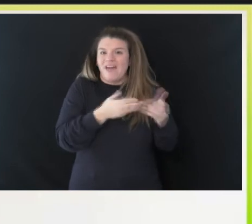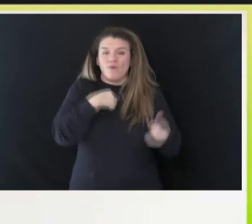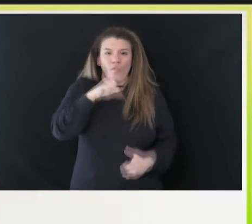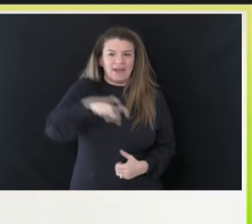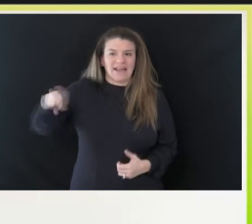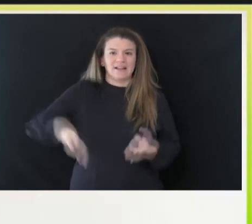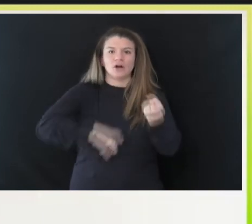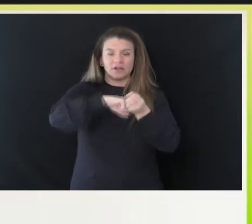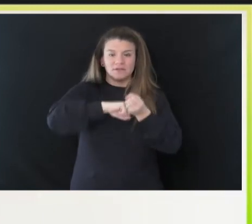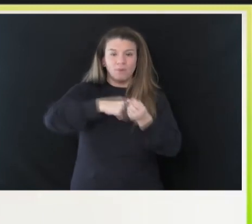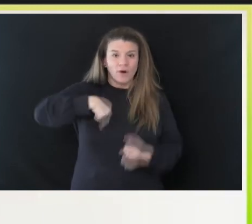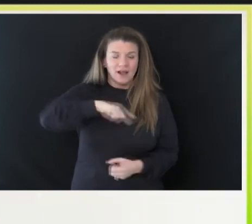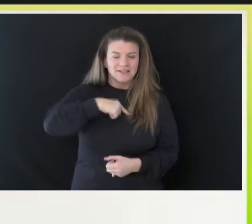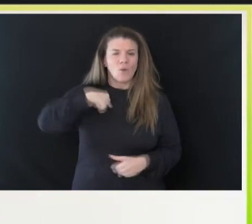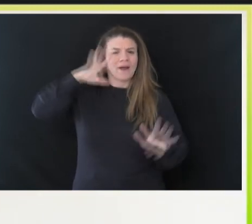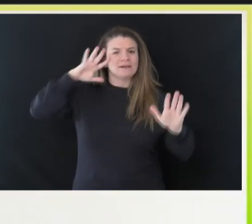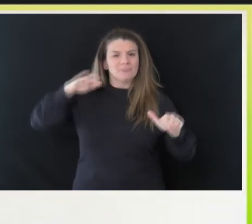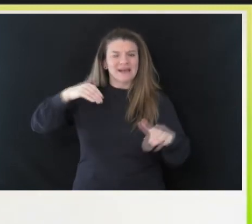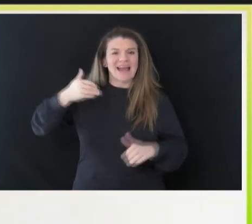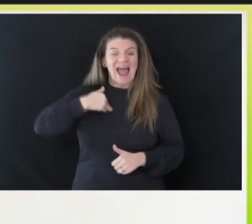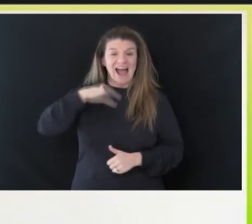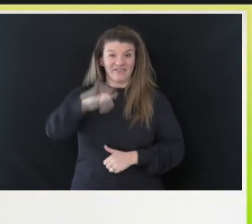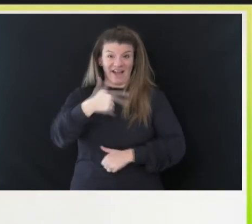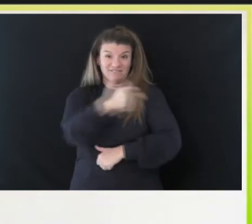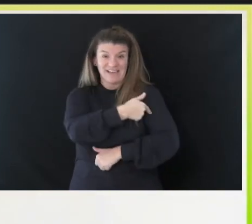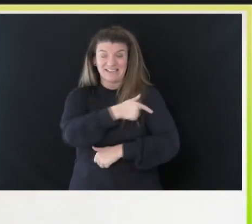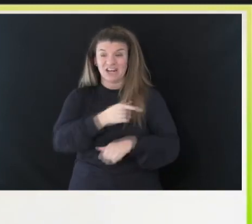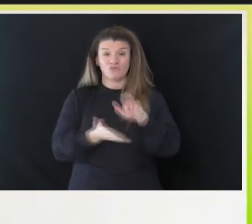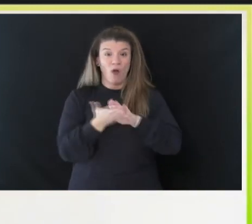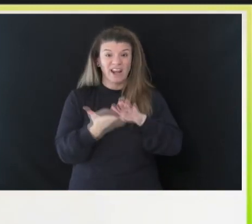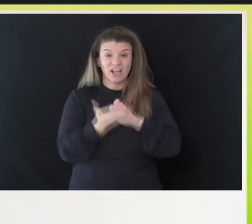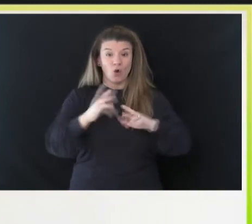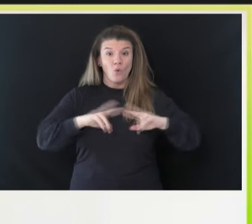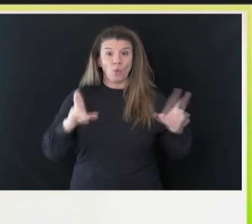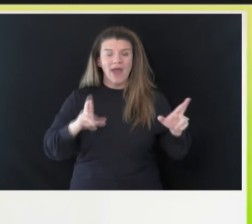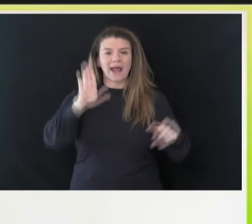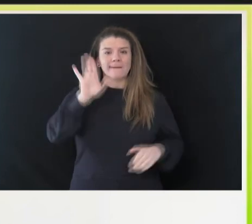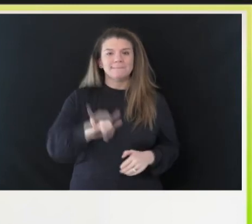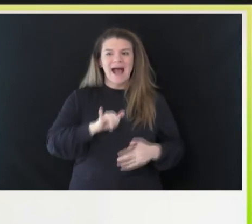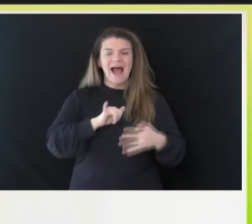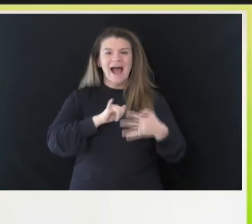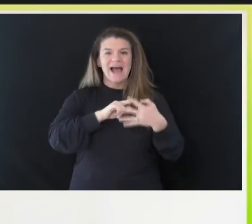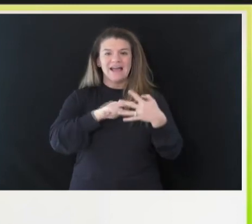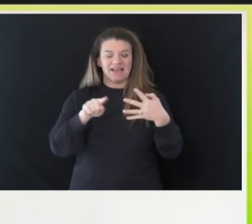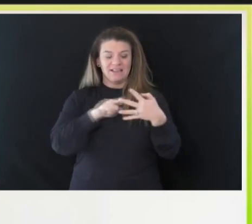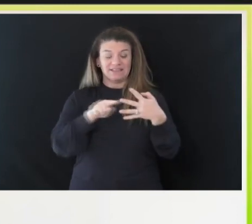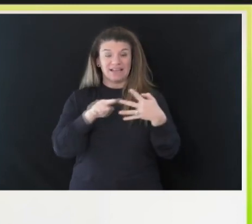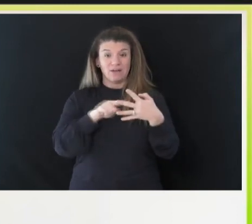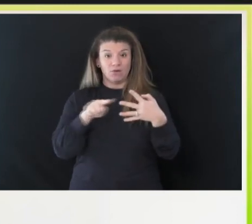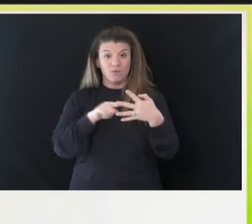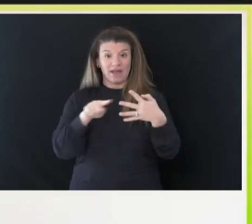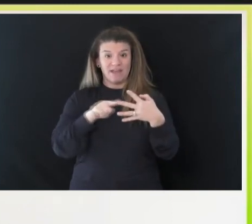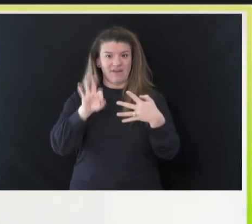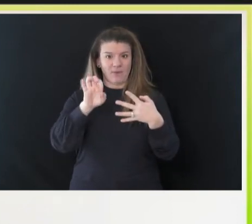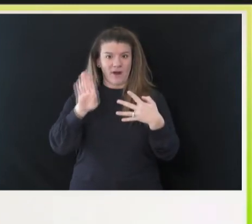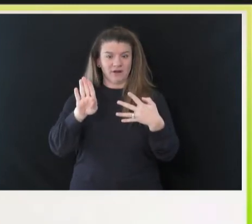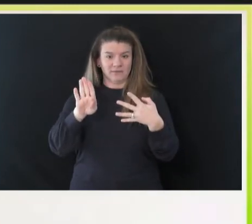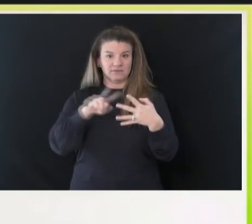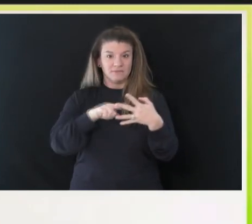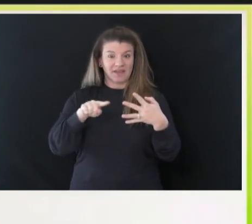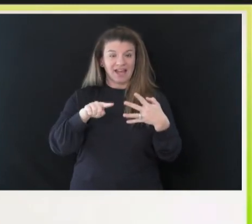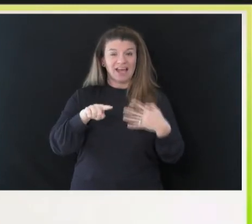And we expect to have the vaccination up and running the second week in February.